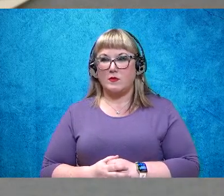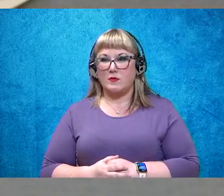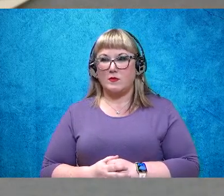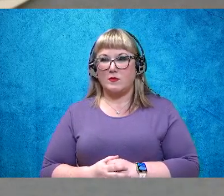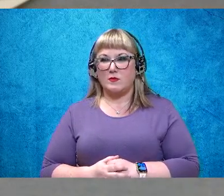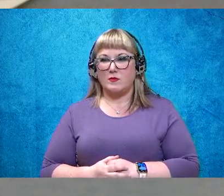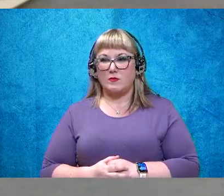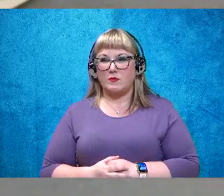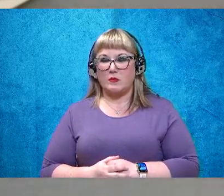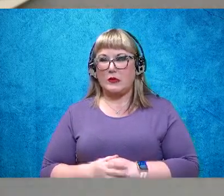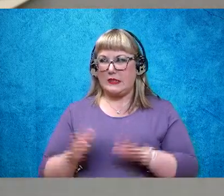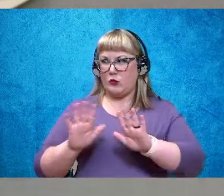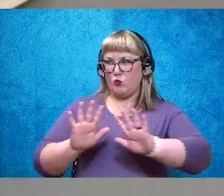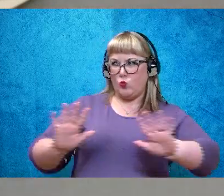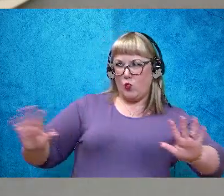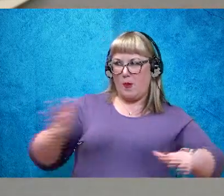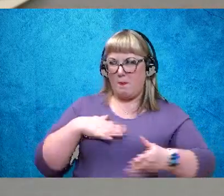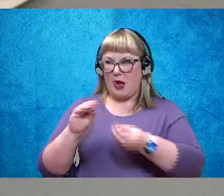more.